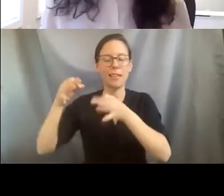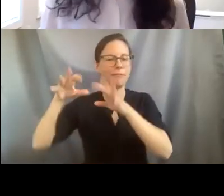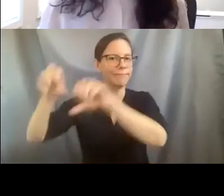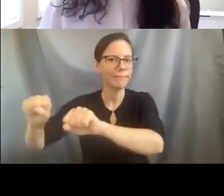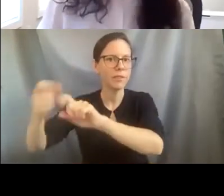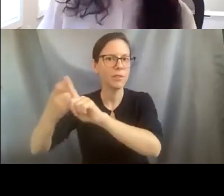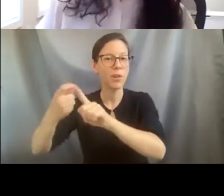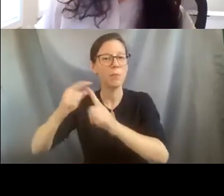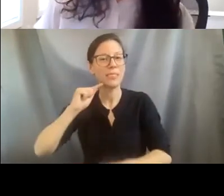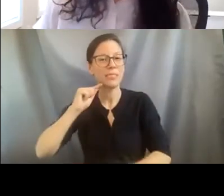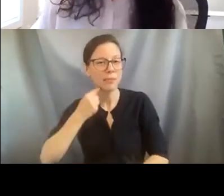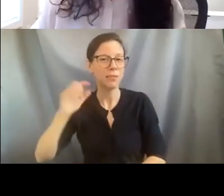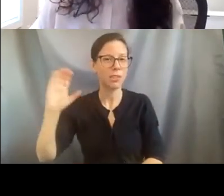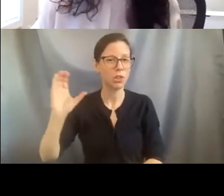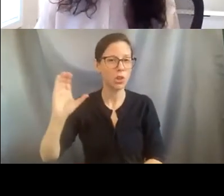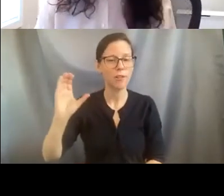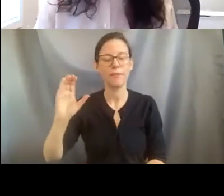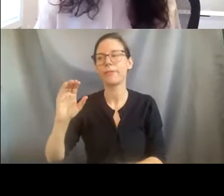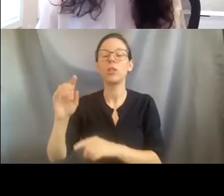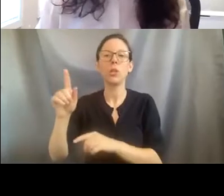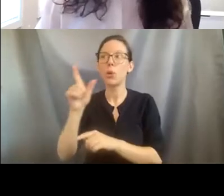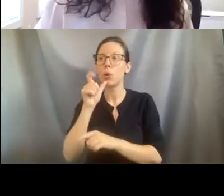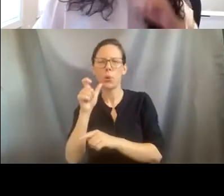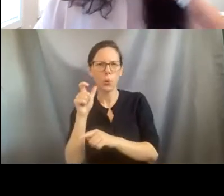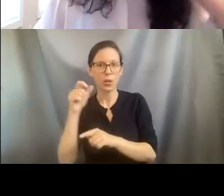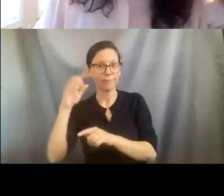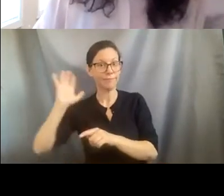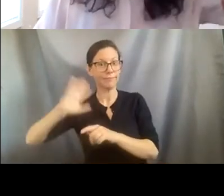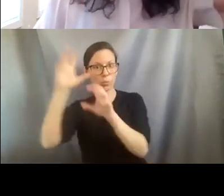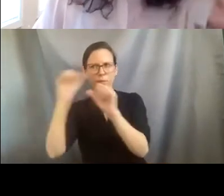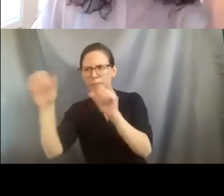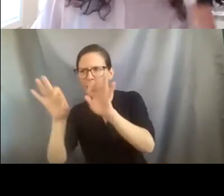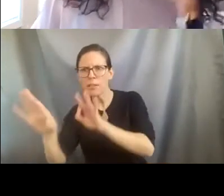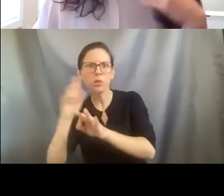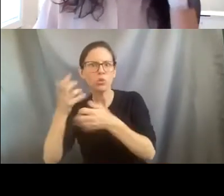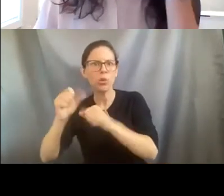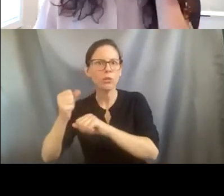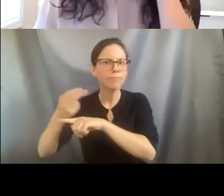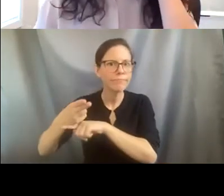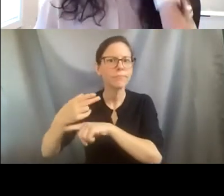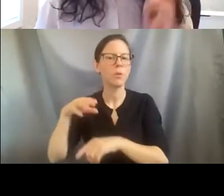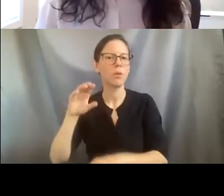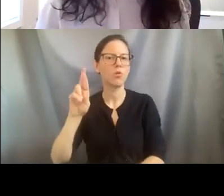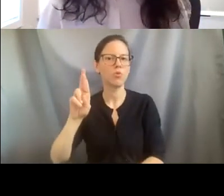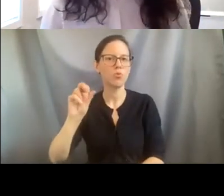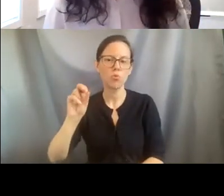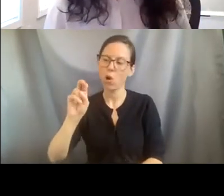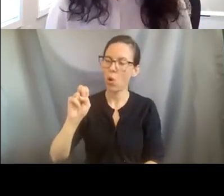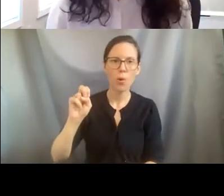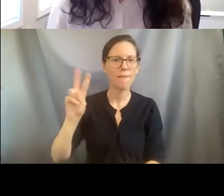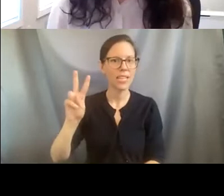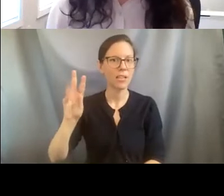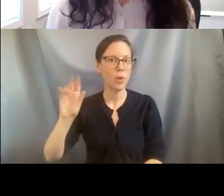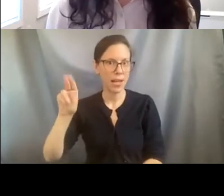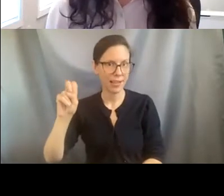who were handpicked to overturn Roe v. Wade. And now our worst fears are being realized. A